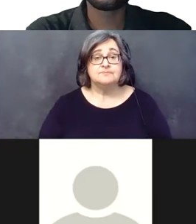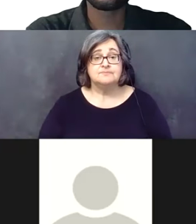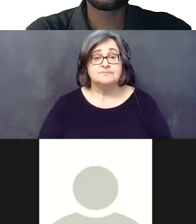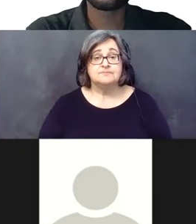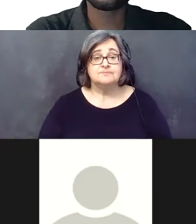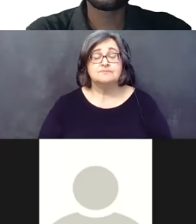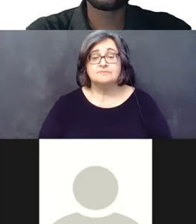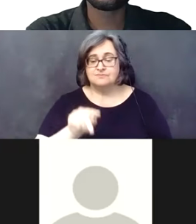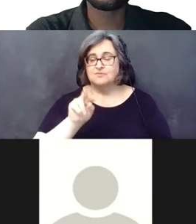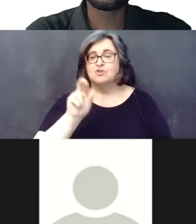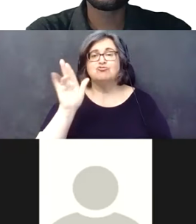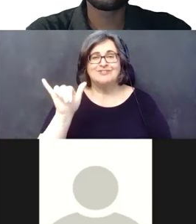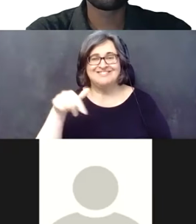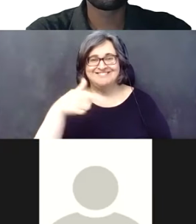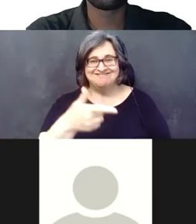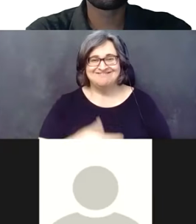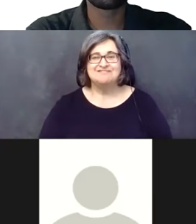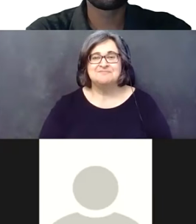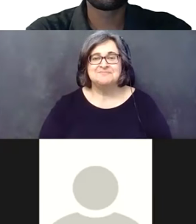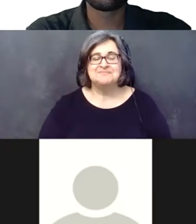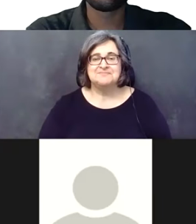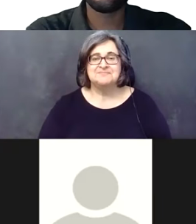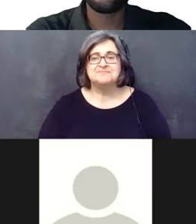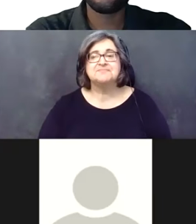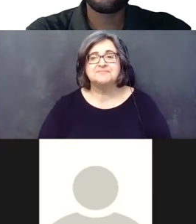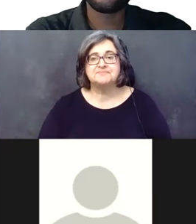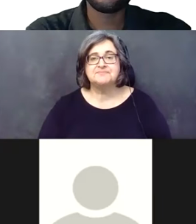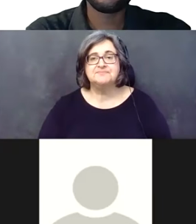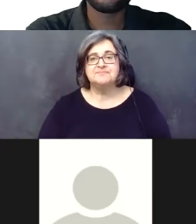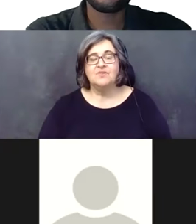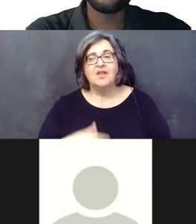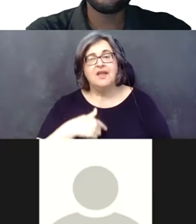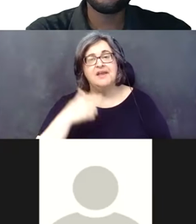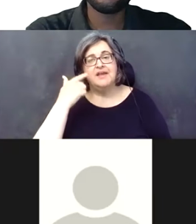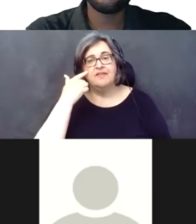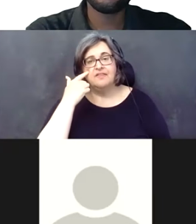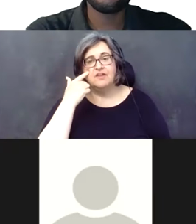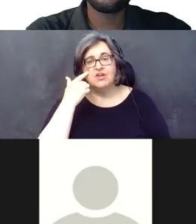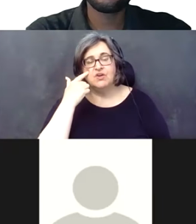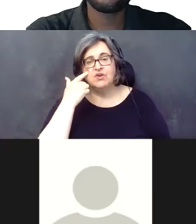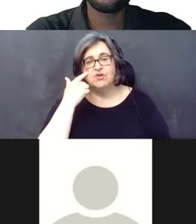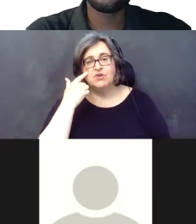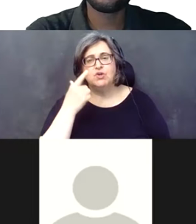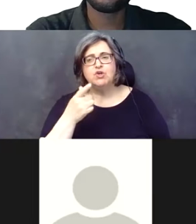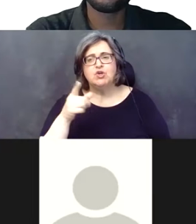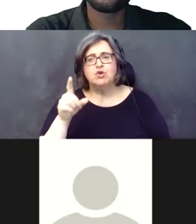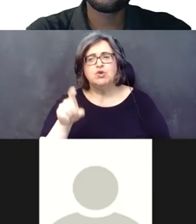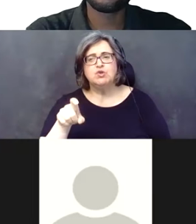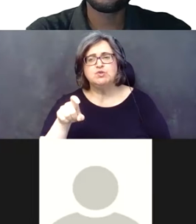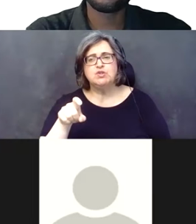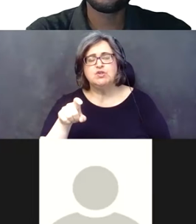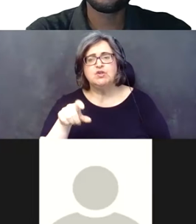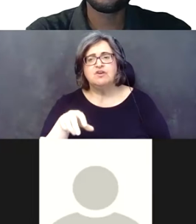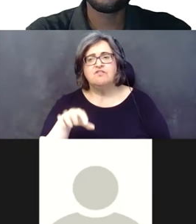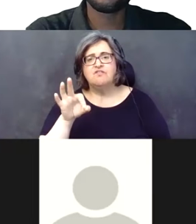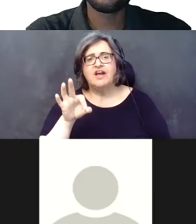Maybe we'll start with Tracy. I think that you should find an area of